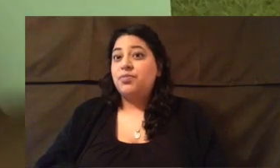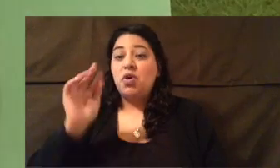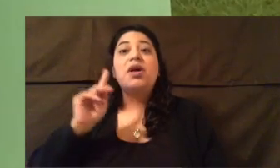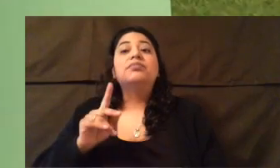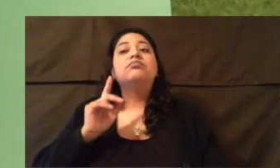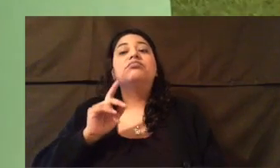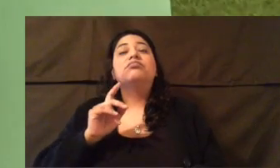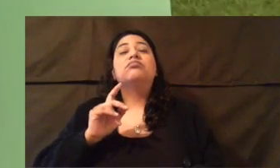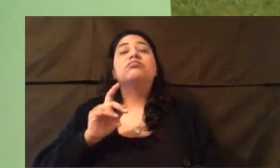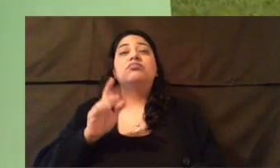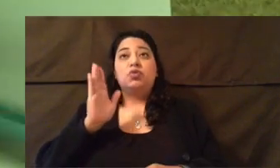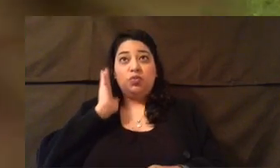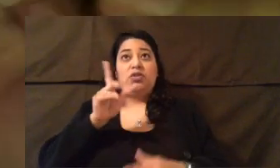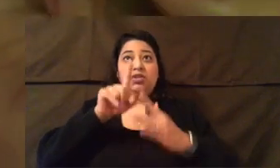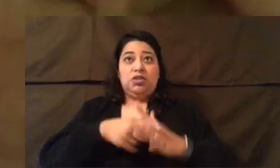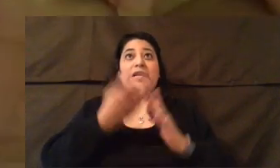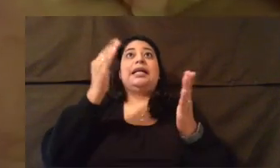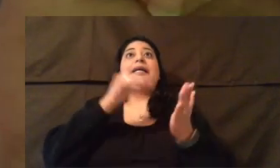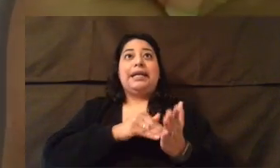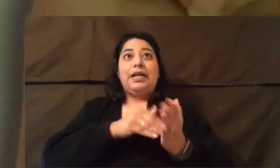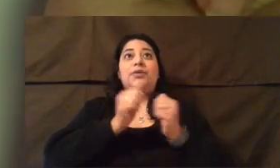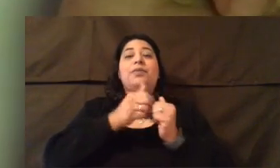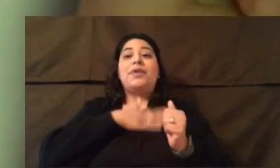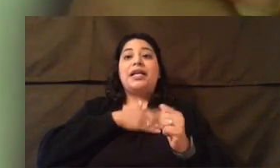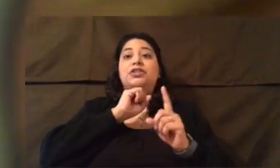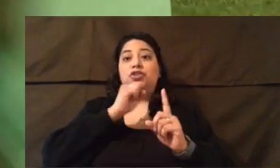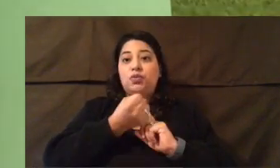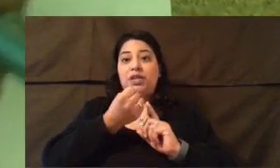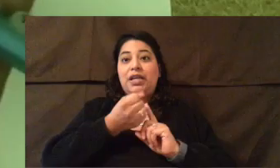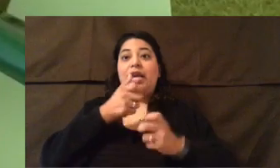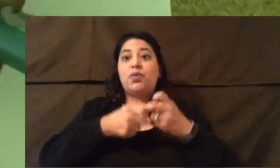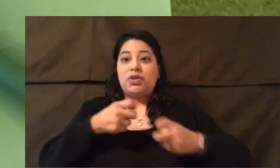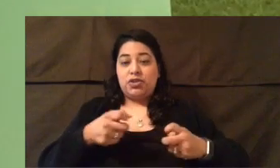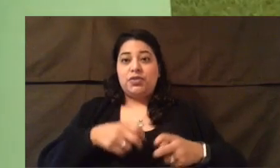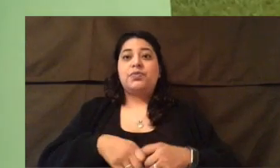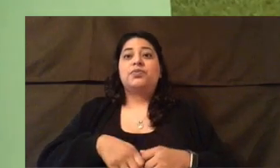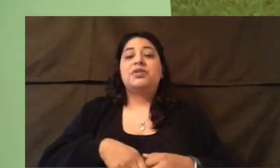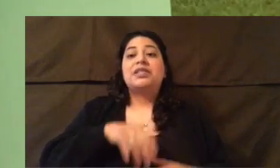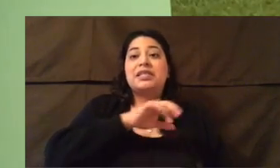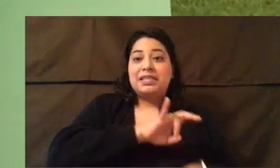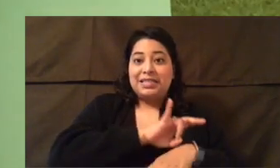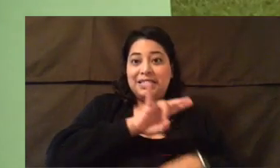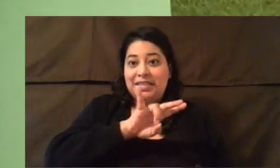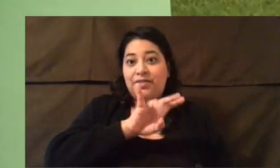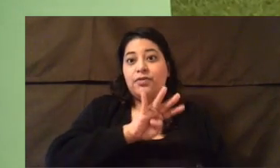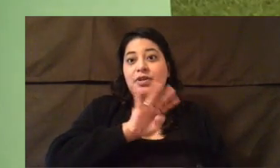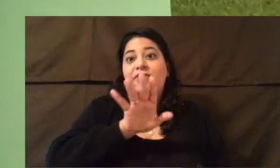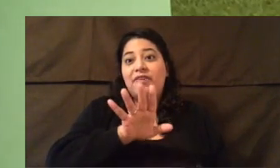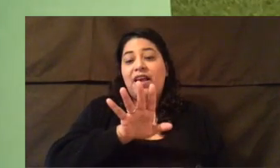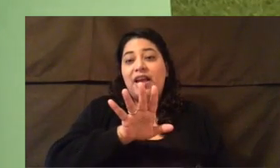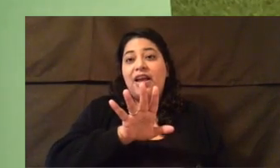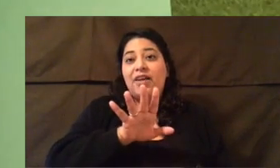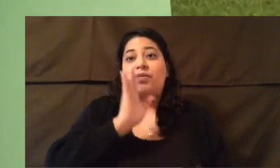gets finished. All right, so again, I'm going to be starting with my situation equation. So it's